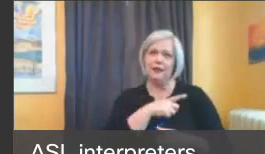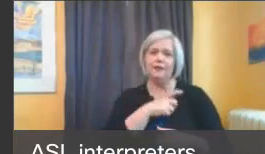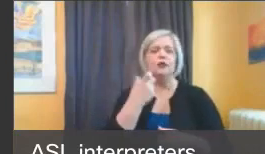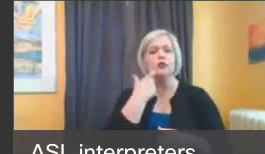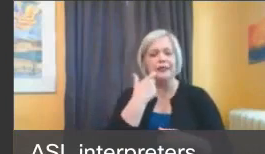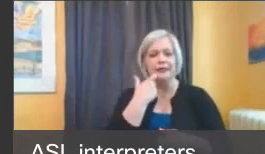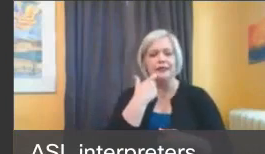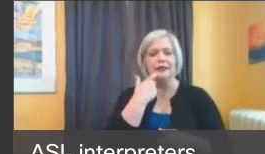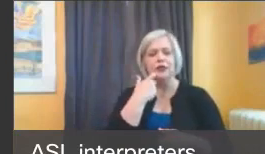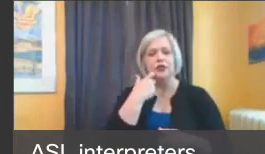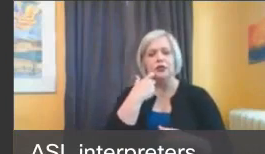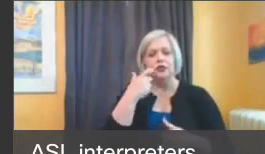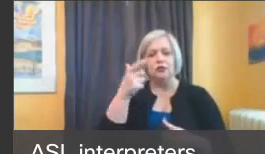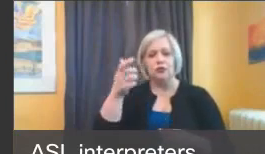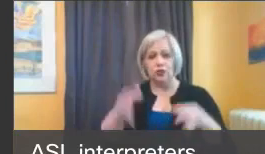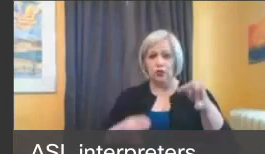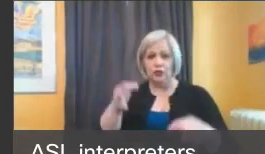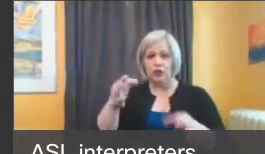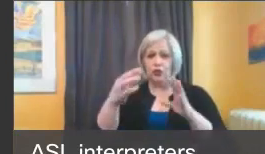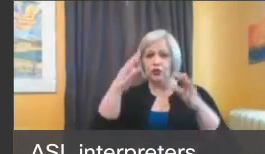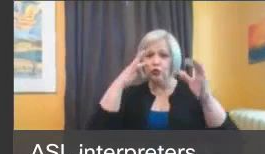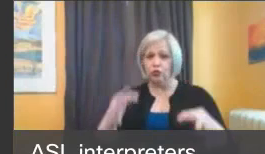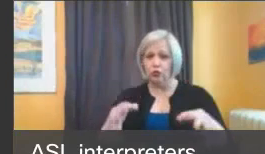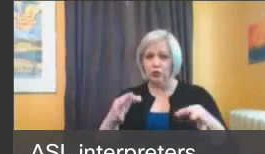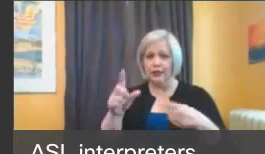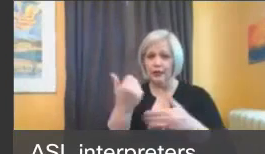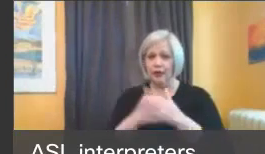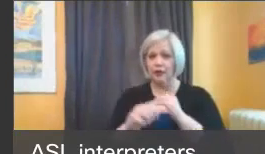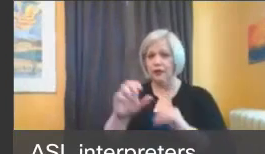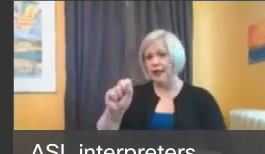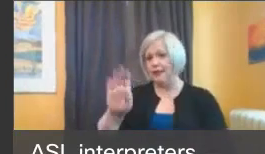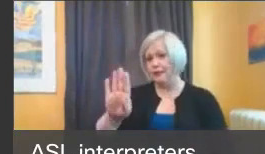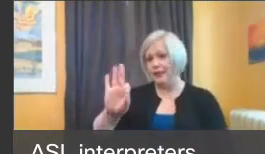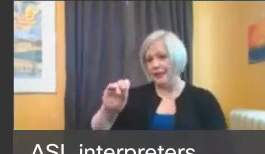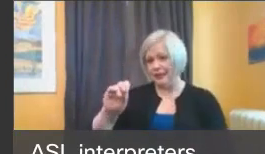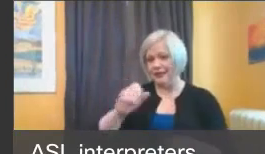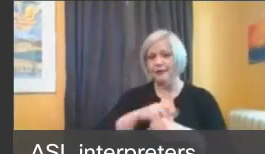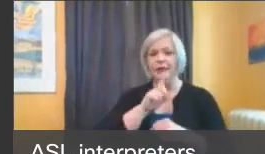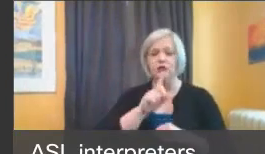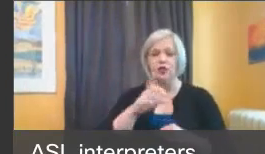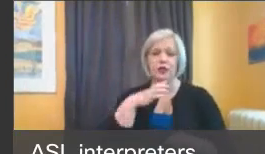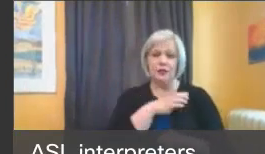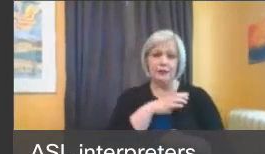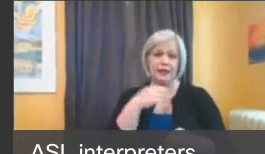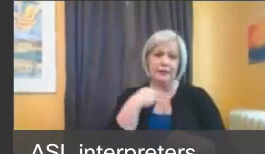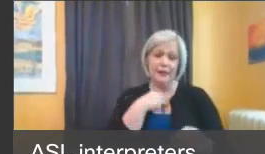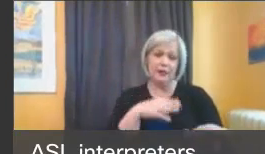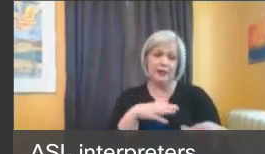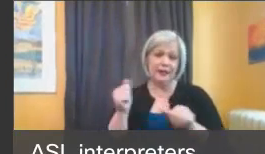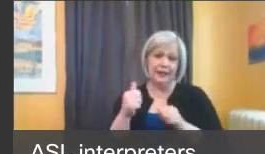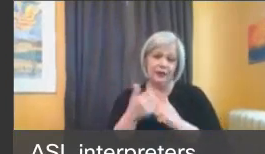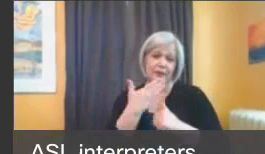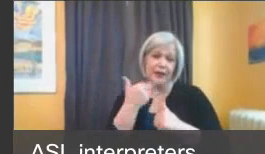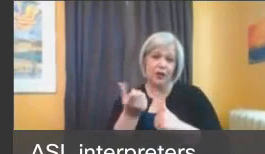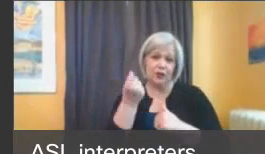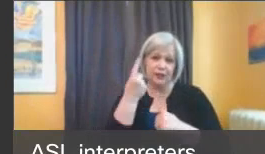recent judicial ruling regarding SB 90 and making sure that committee members walk away from this meeting today with a better